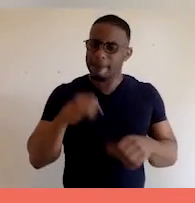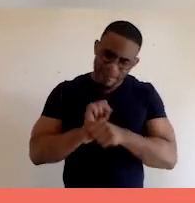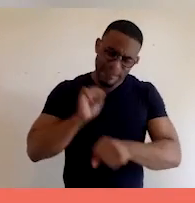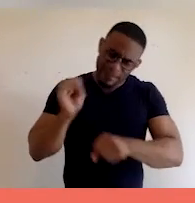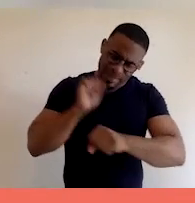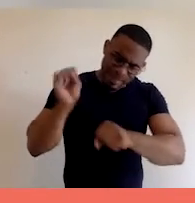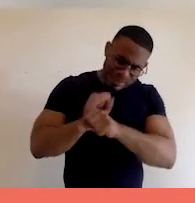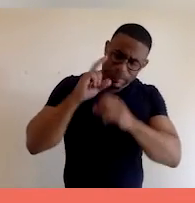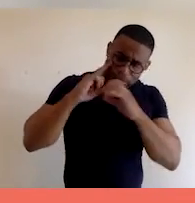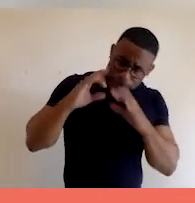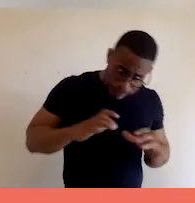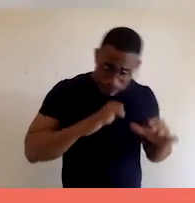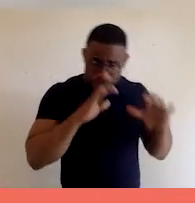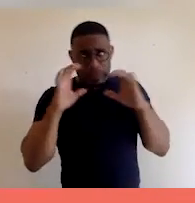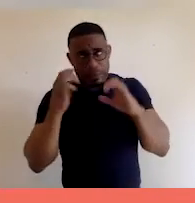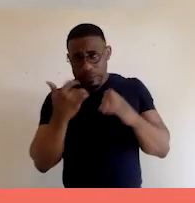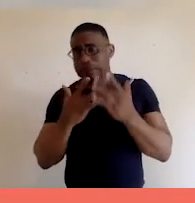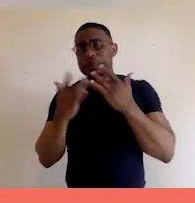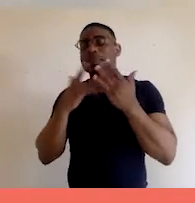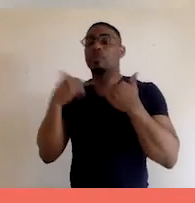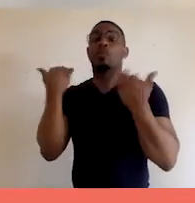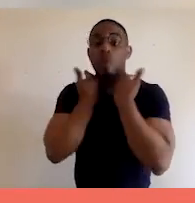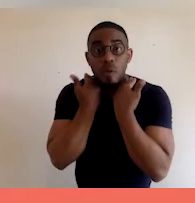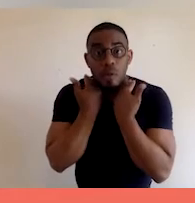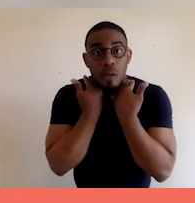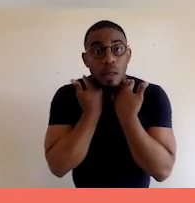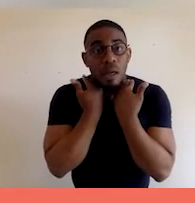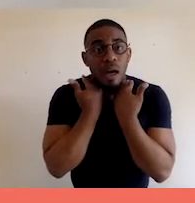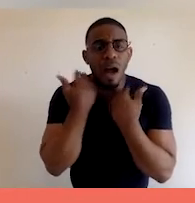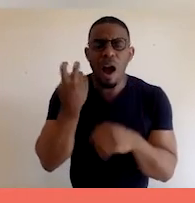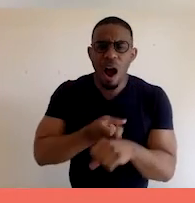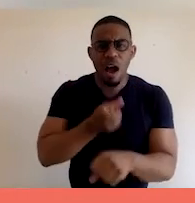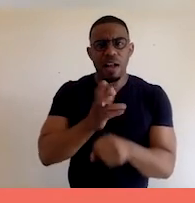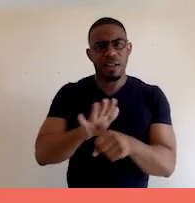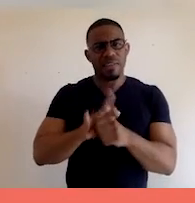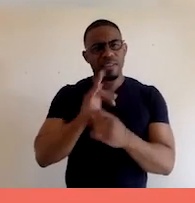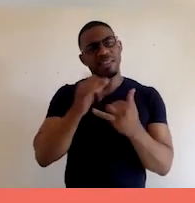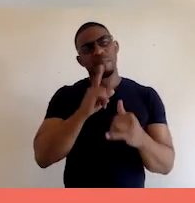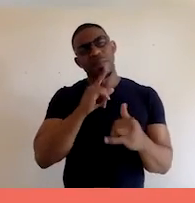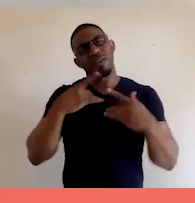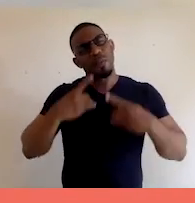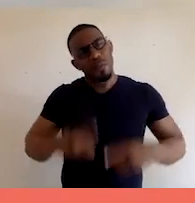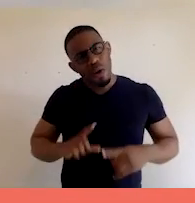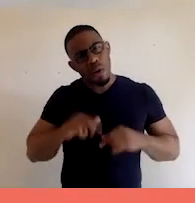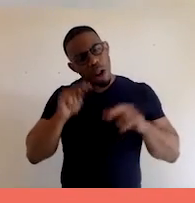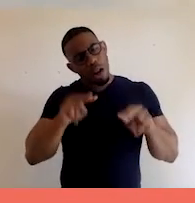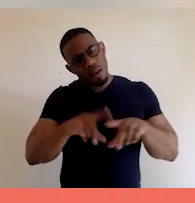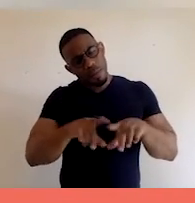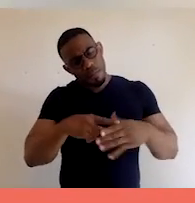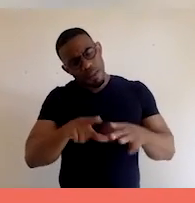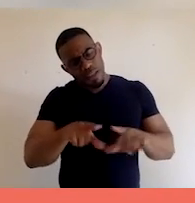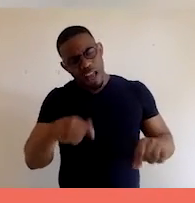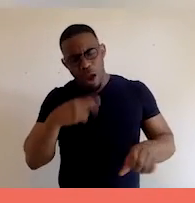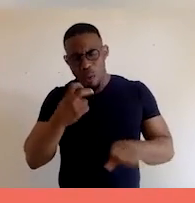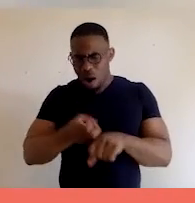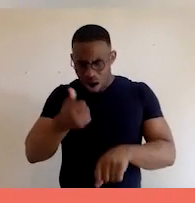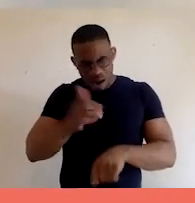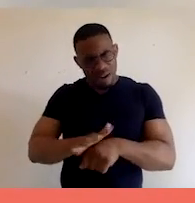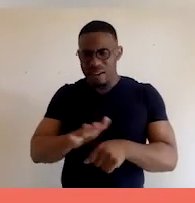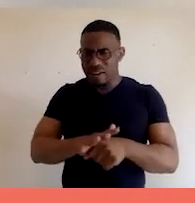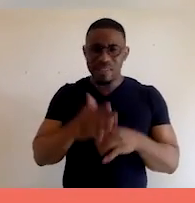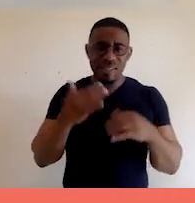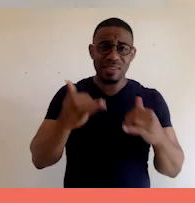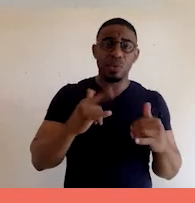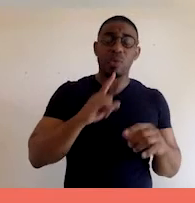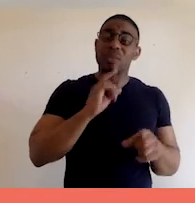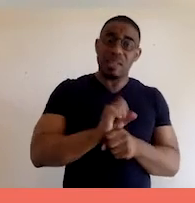worked hard enough just to still be broke. I worked hard enough to still be depressed when I looked at my paycheck. I worked hard enough